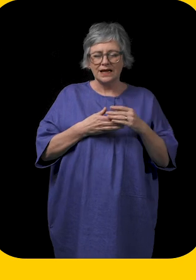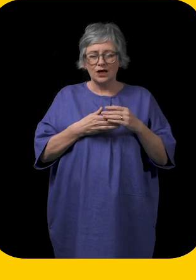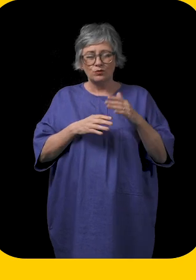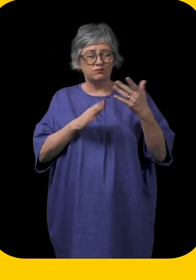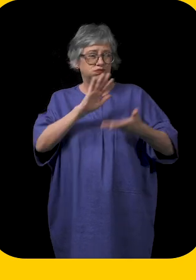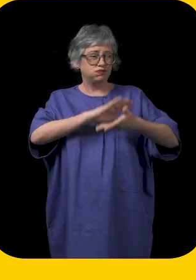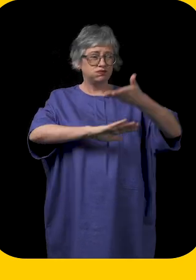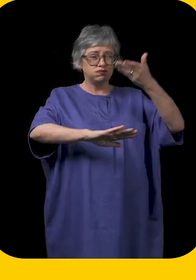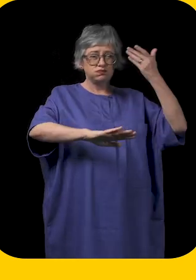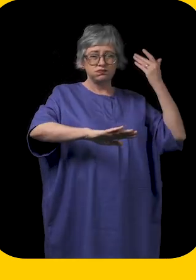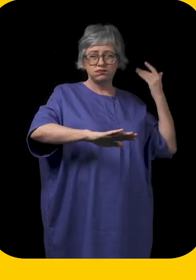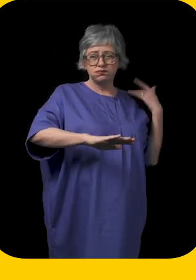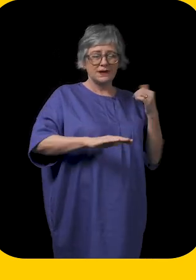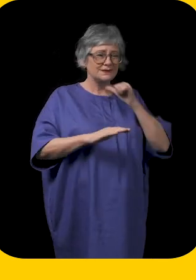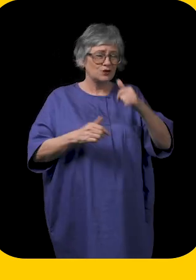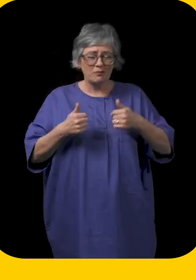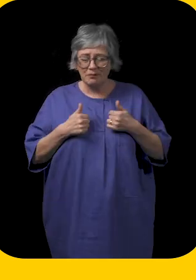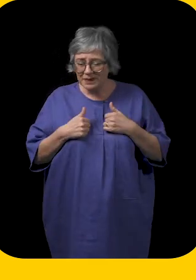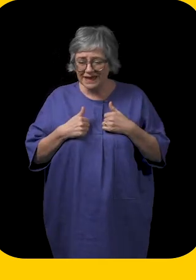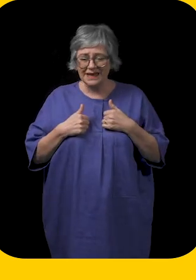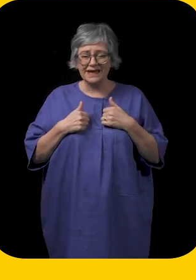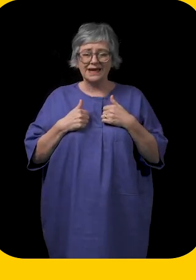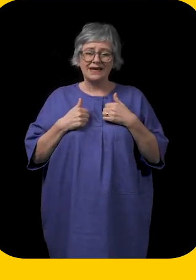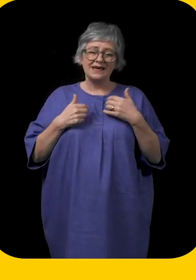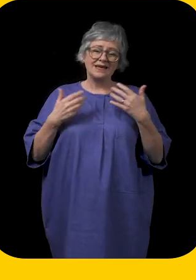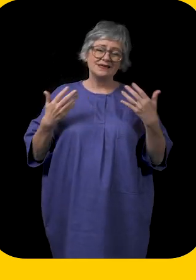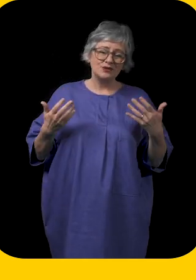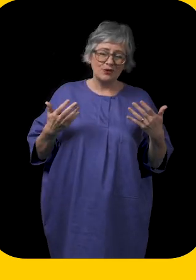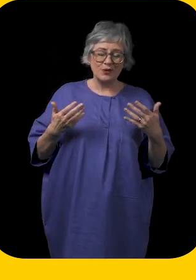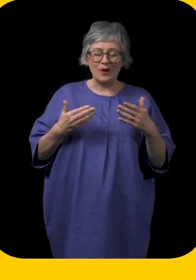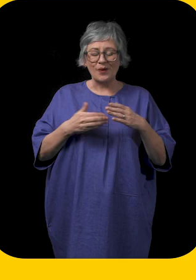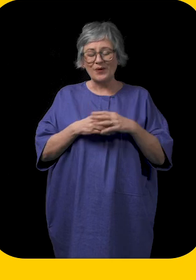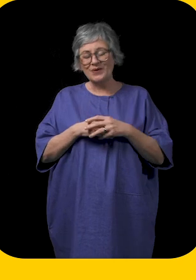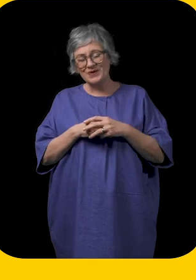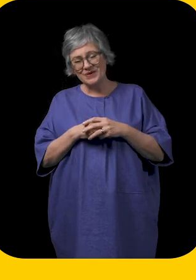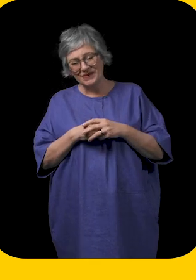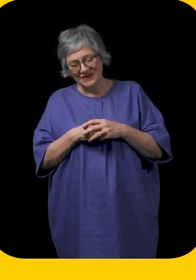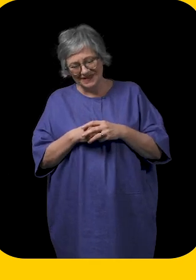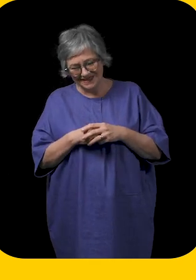and it's just like so long time ago, and it's not me, but it's